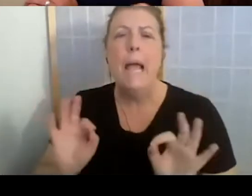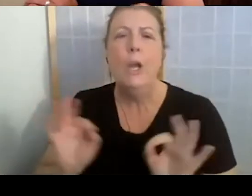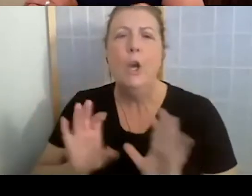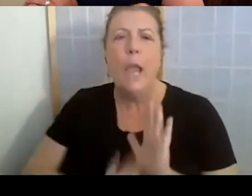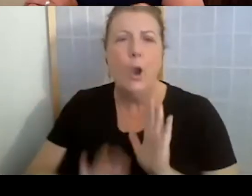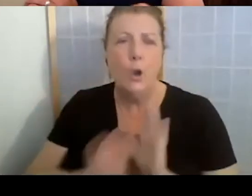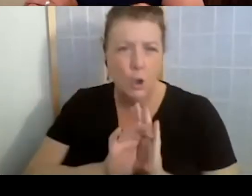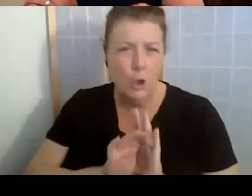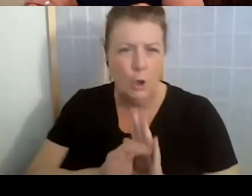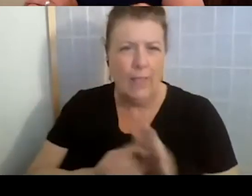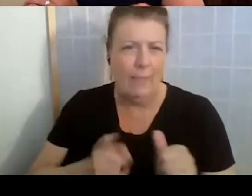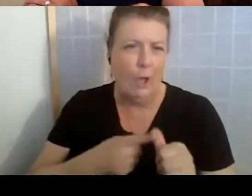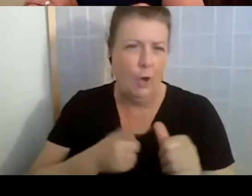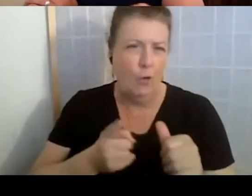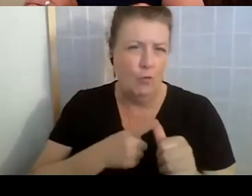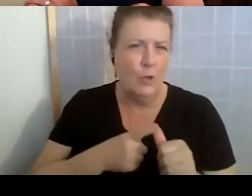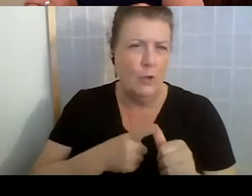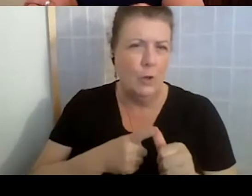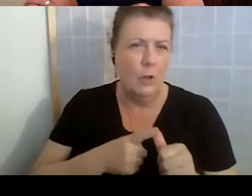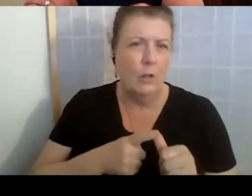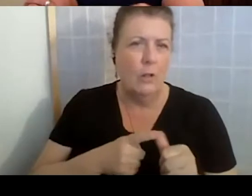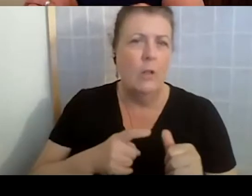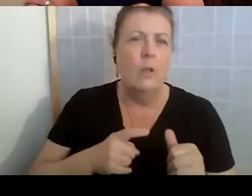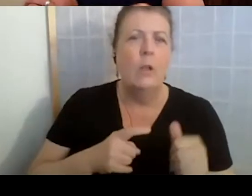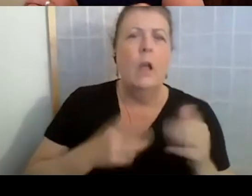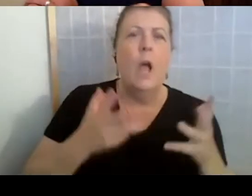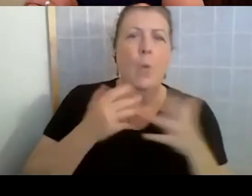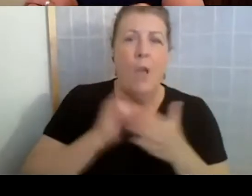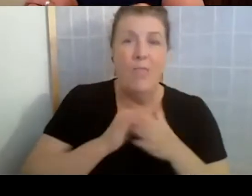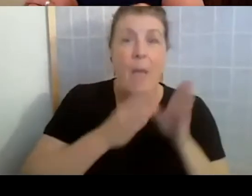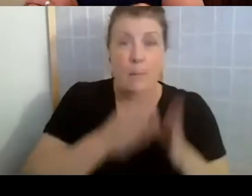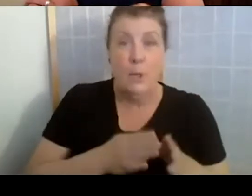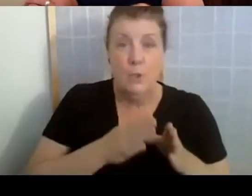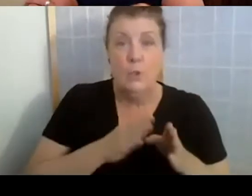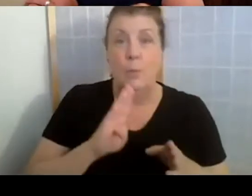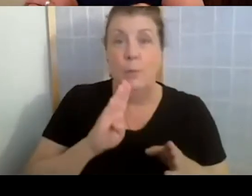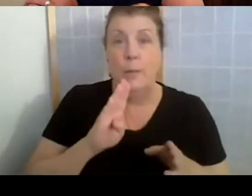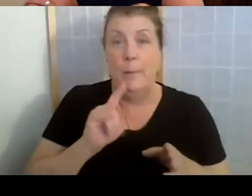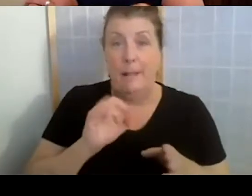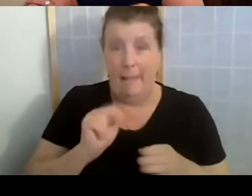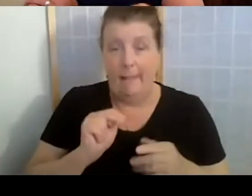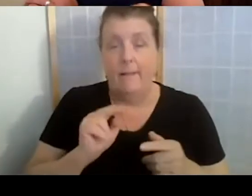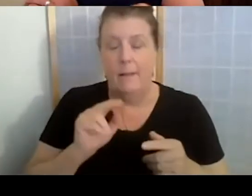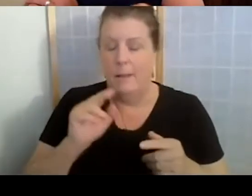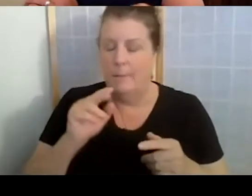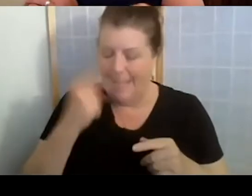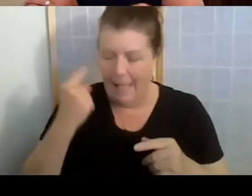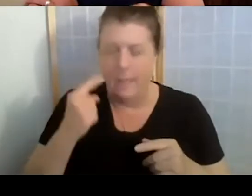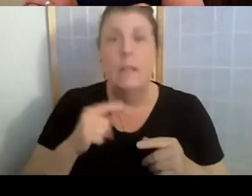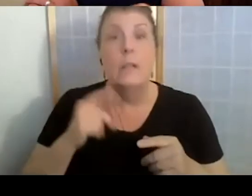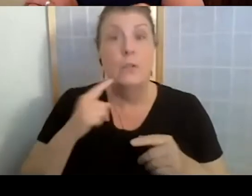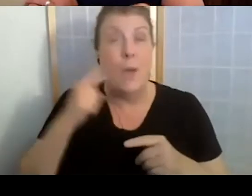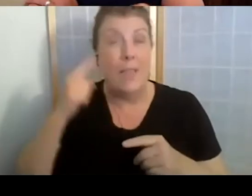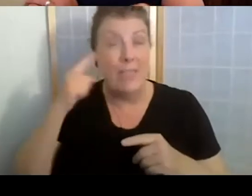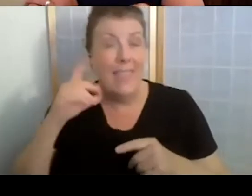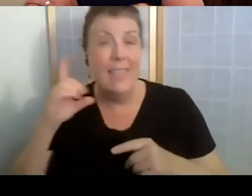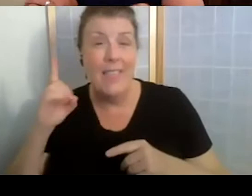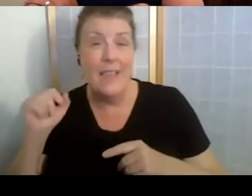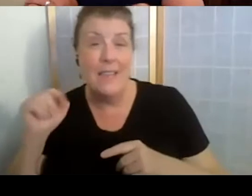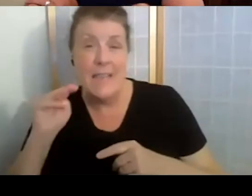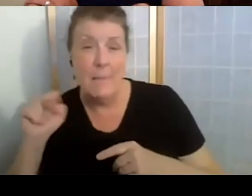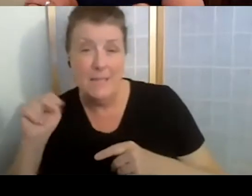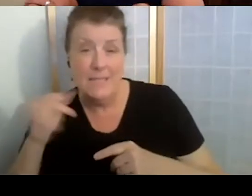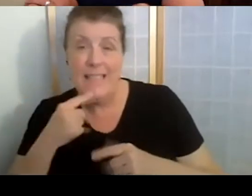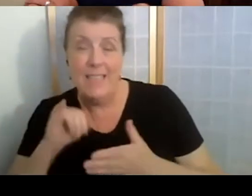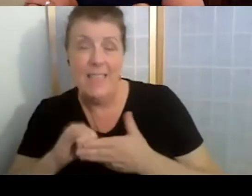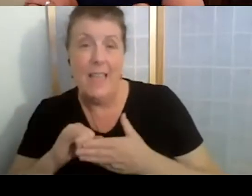in the original text, Hooded Justice. I want that person to be black. And so I went and read, I think that Damon said that the first time we started